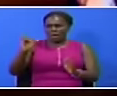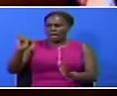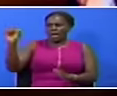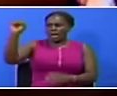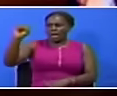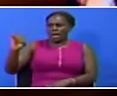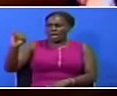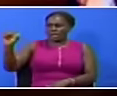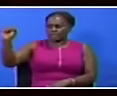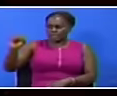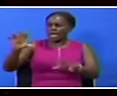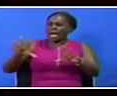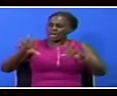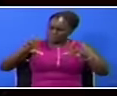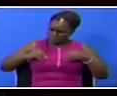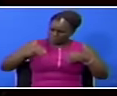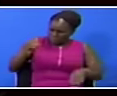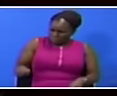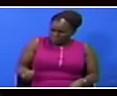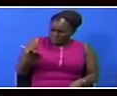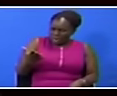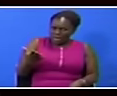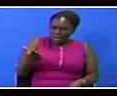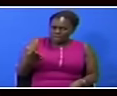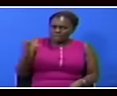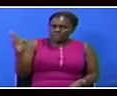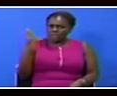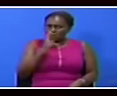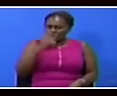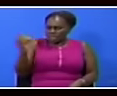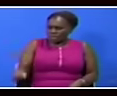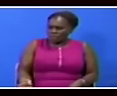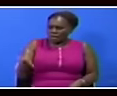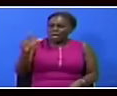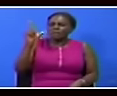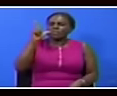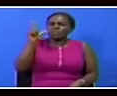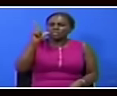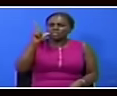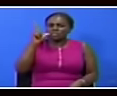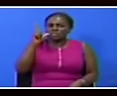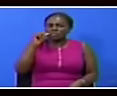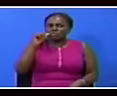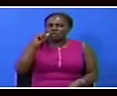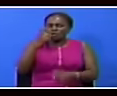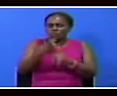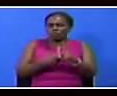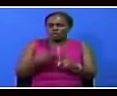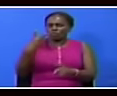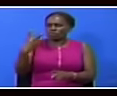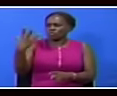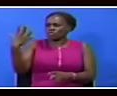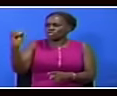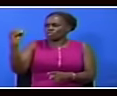claimed responsibility for the attack, which is the most deadly attack on British soil in a decade since the 2005